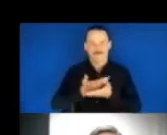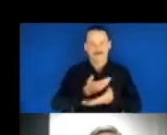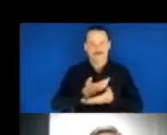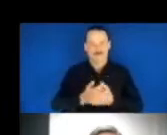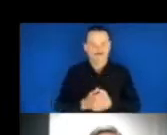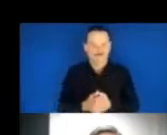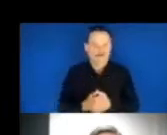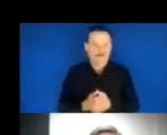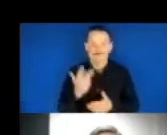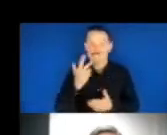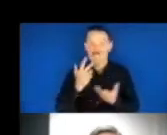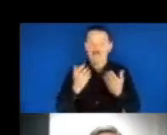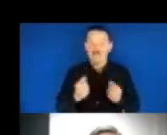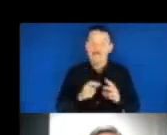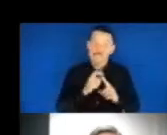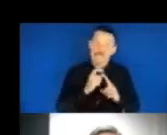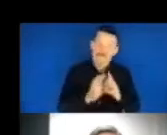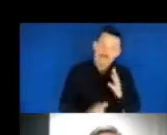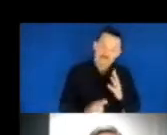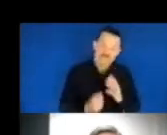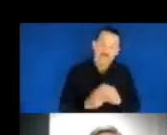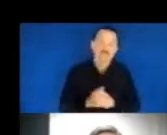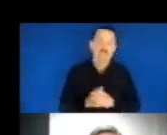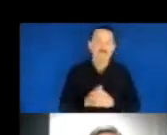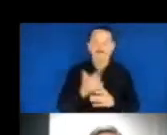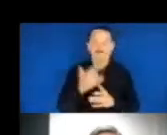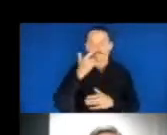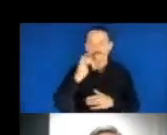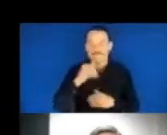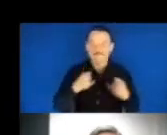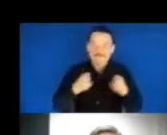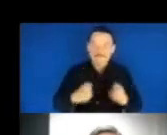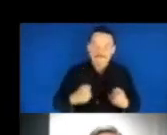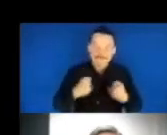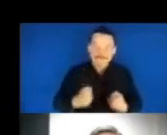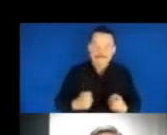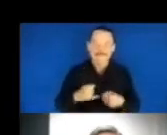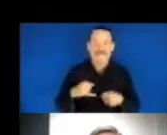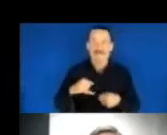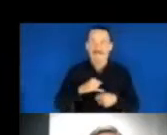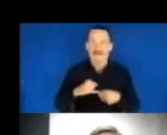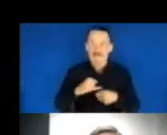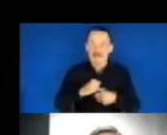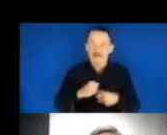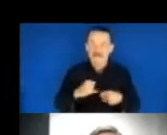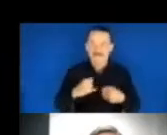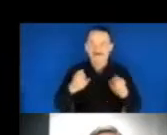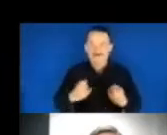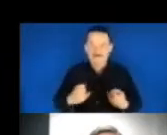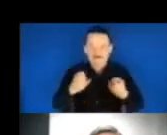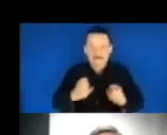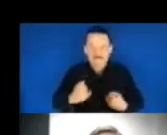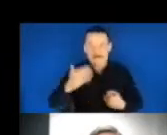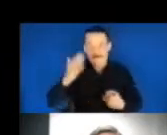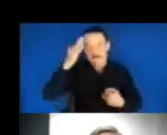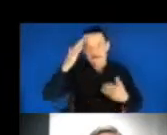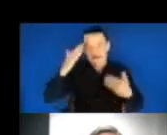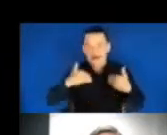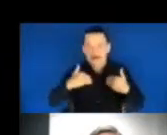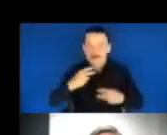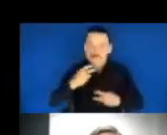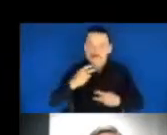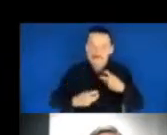chronic disease or medical condition, including mental health conditions, or is a primary carer of a person